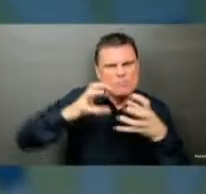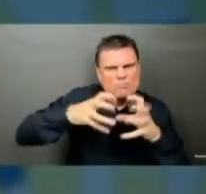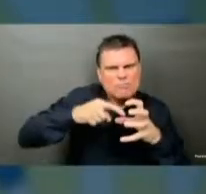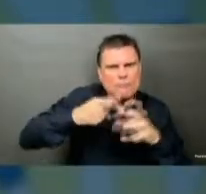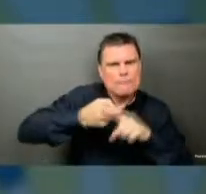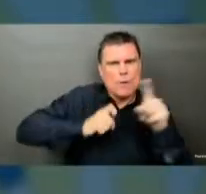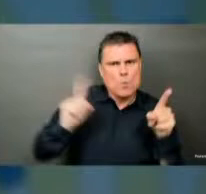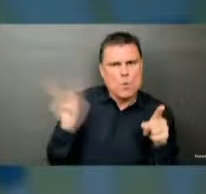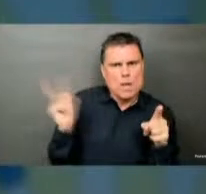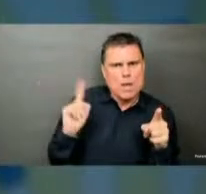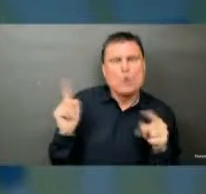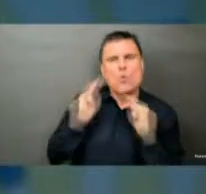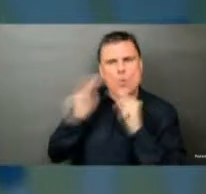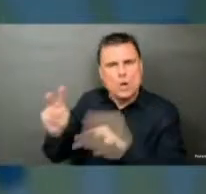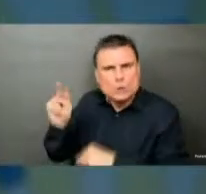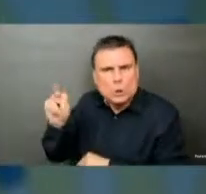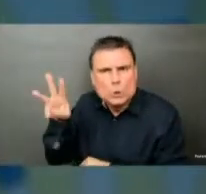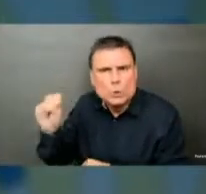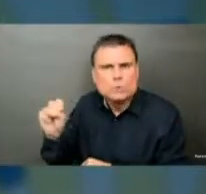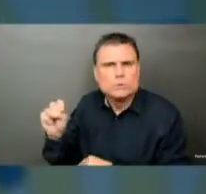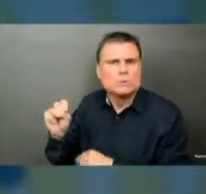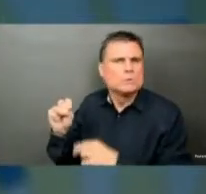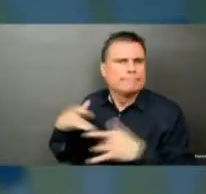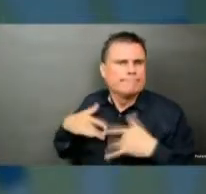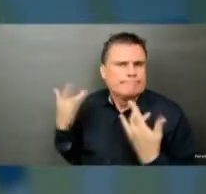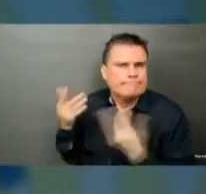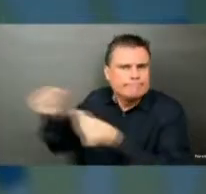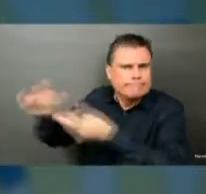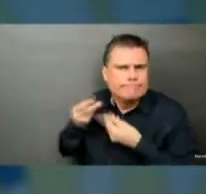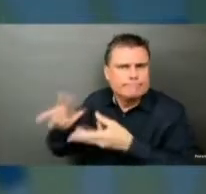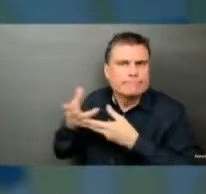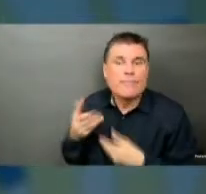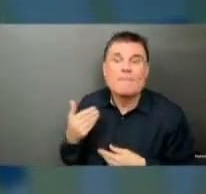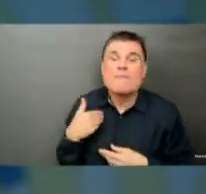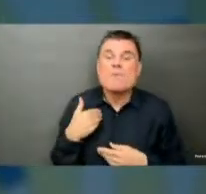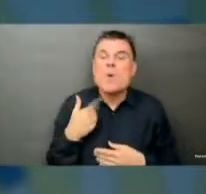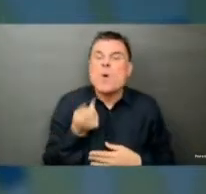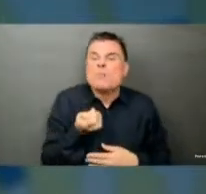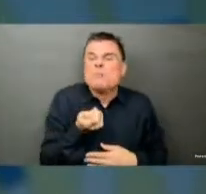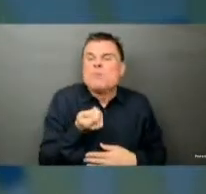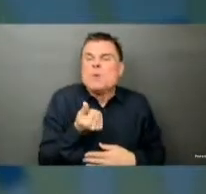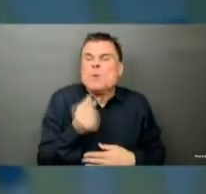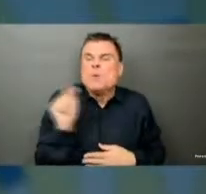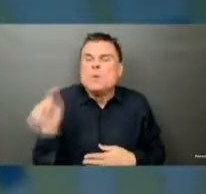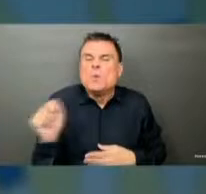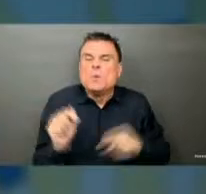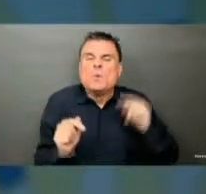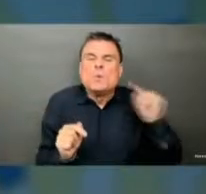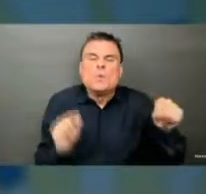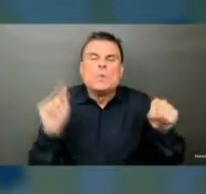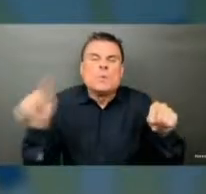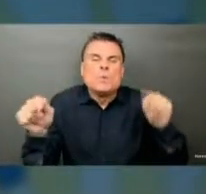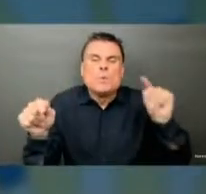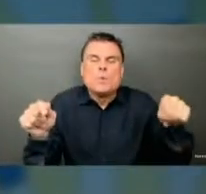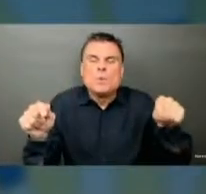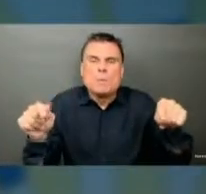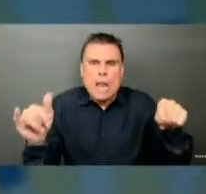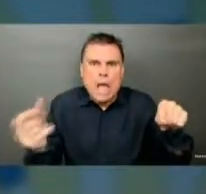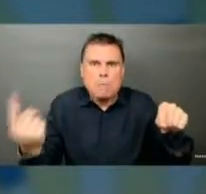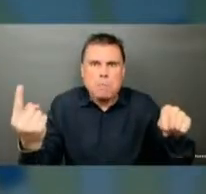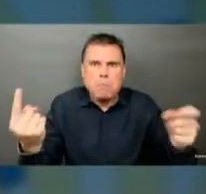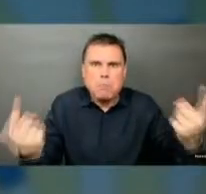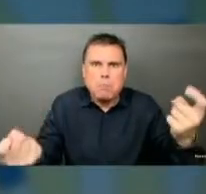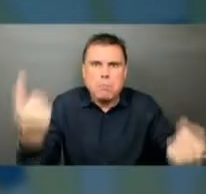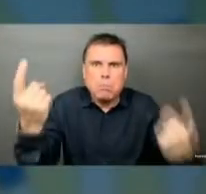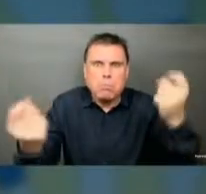had only a few of these detected, even as early as last week, and we've now had double the number within this past week.